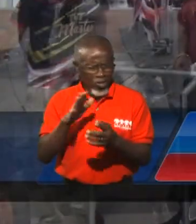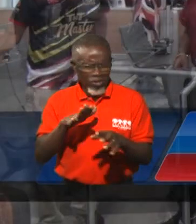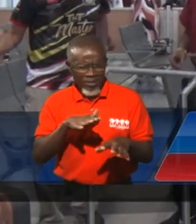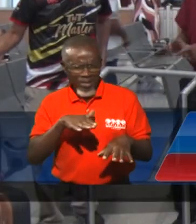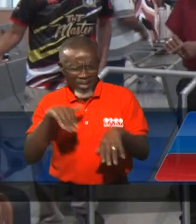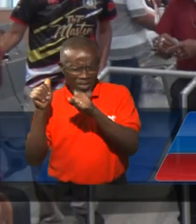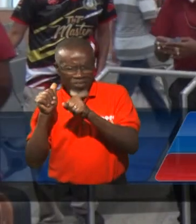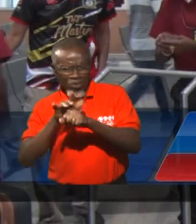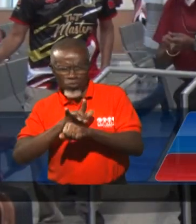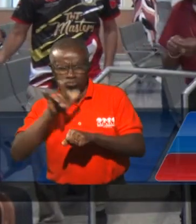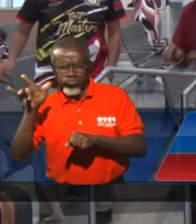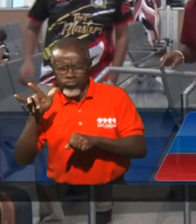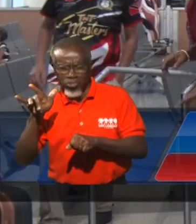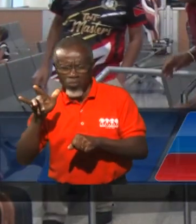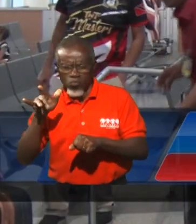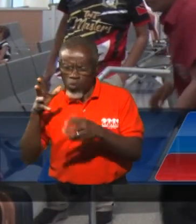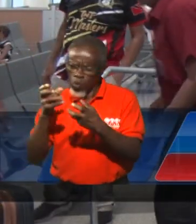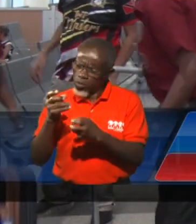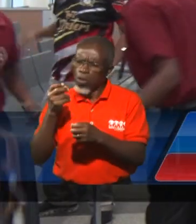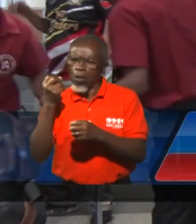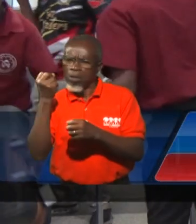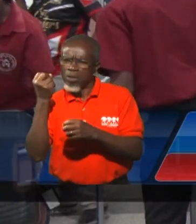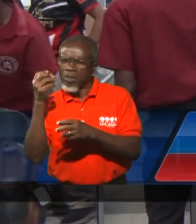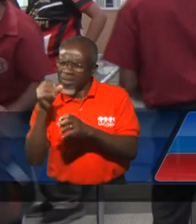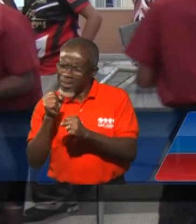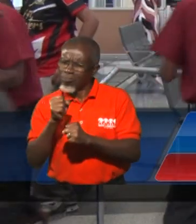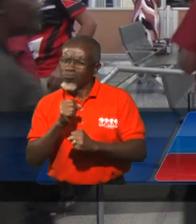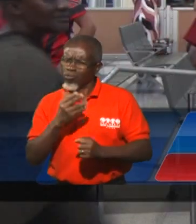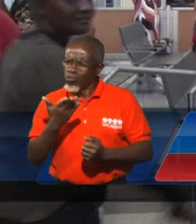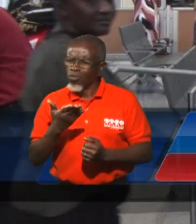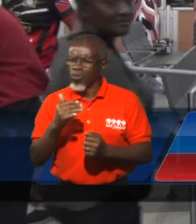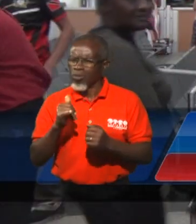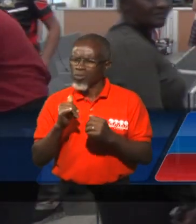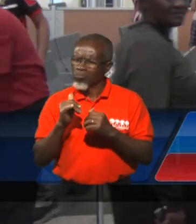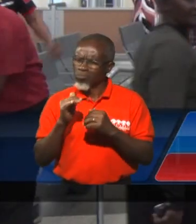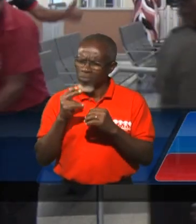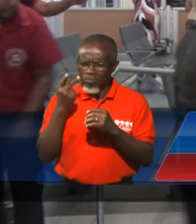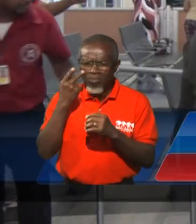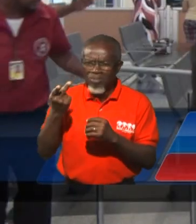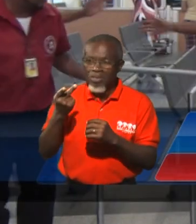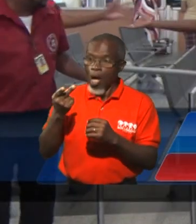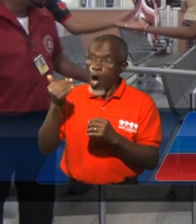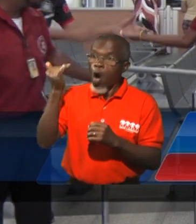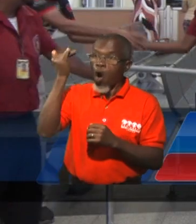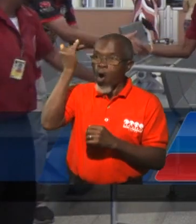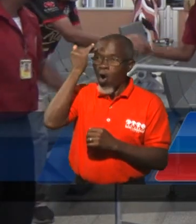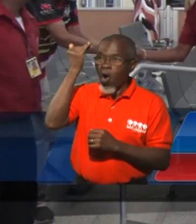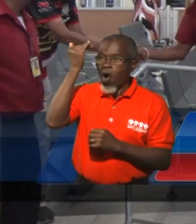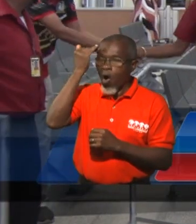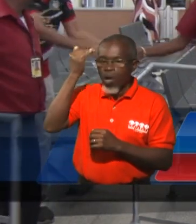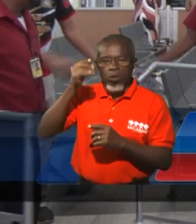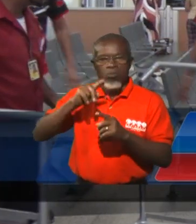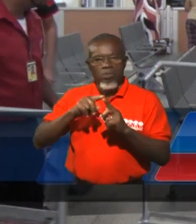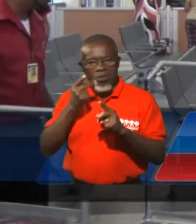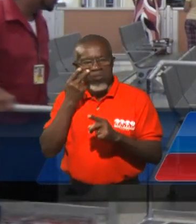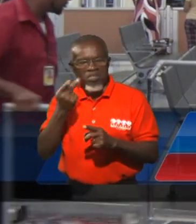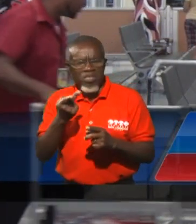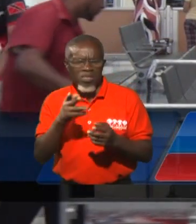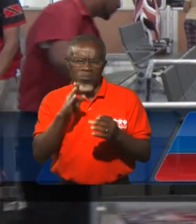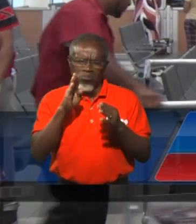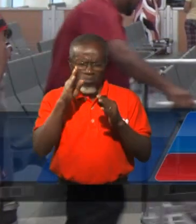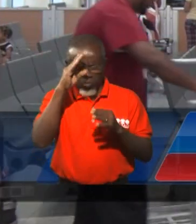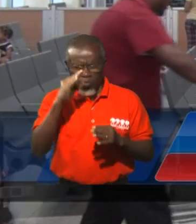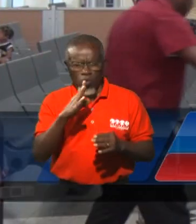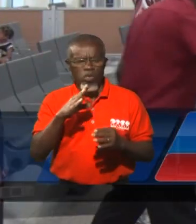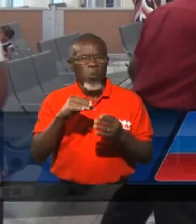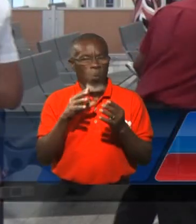acknowledgement. It was such a wonderful feeling that to see these boys, you know, they worked so hard and they